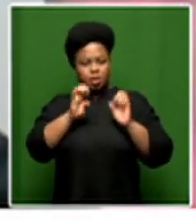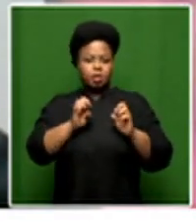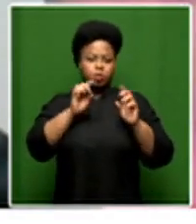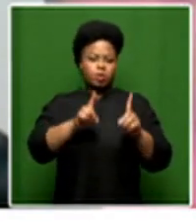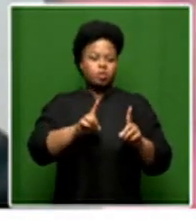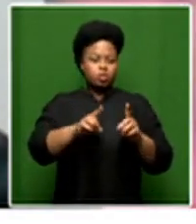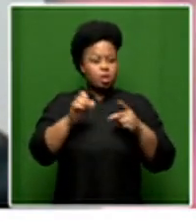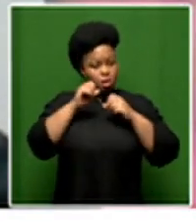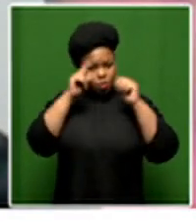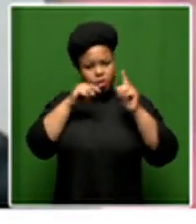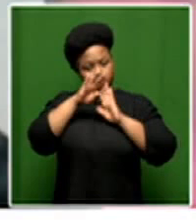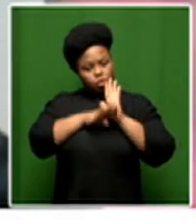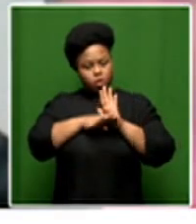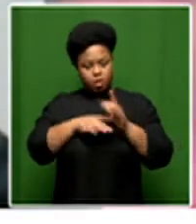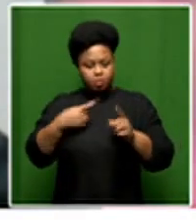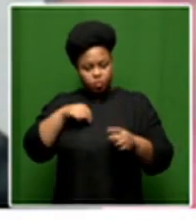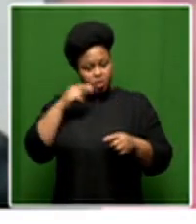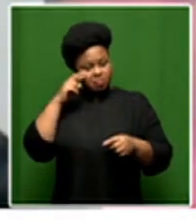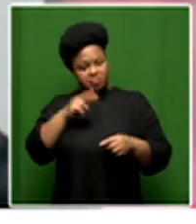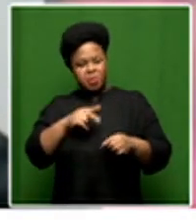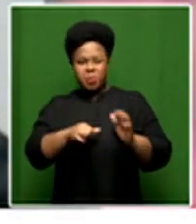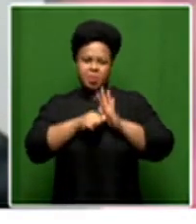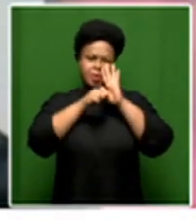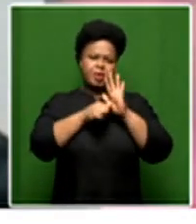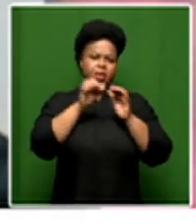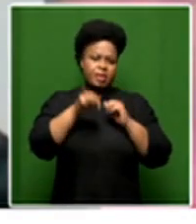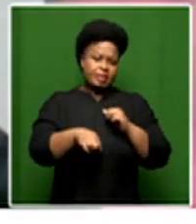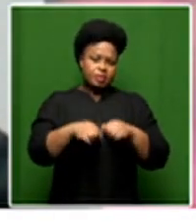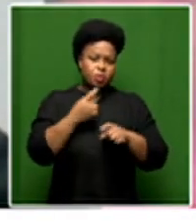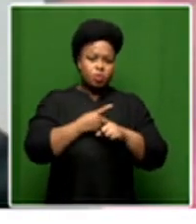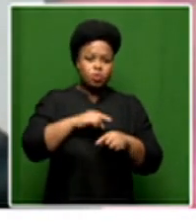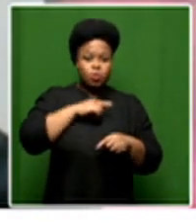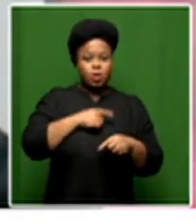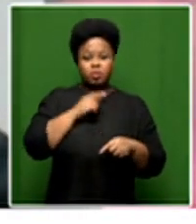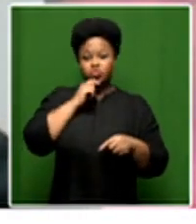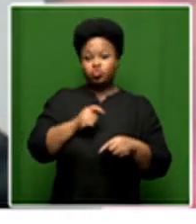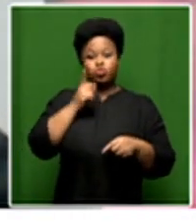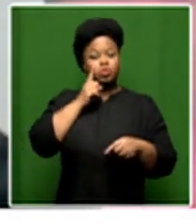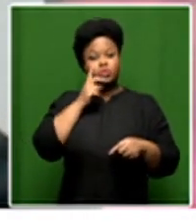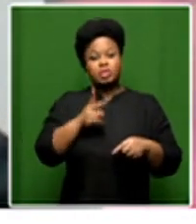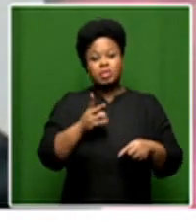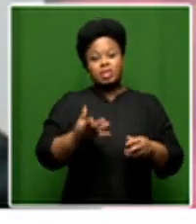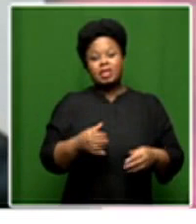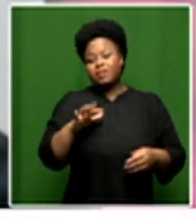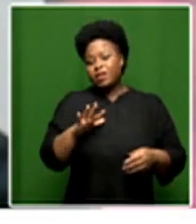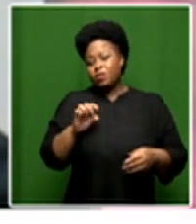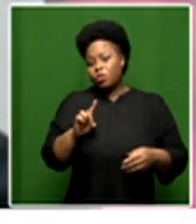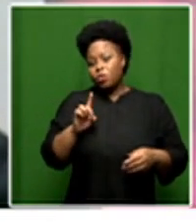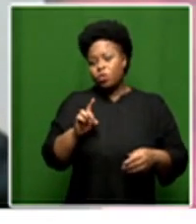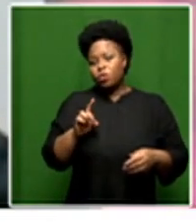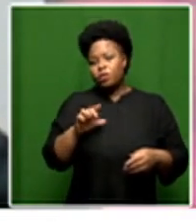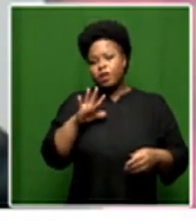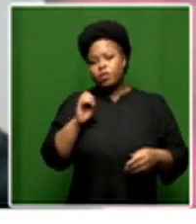educational awareness program, in our view, is very critical in terms of what this animal called